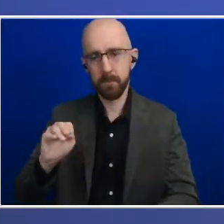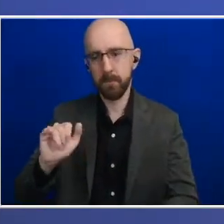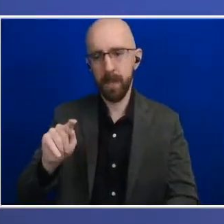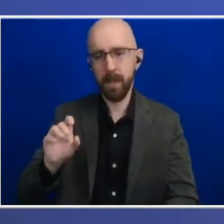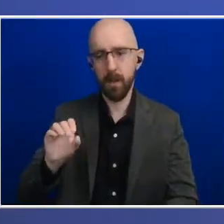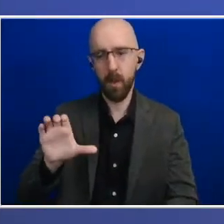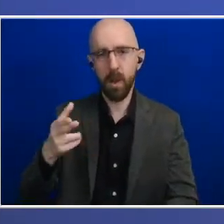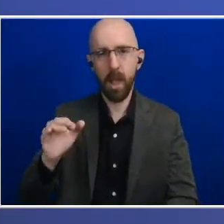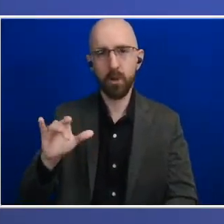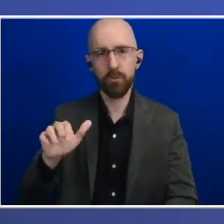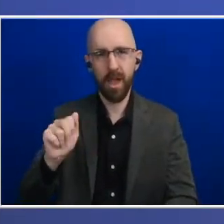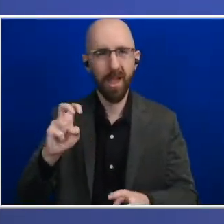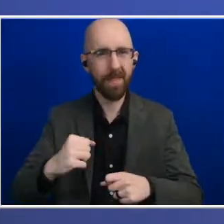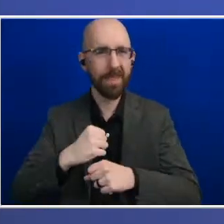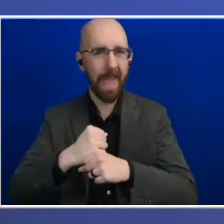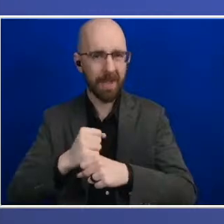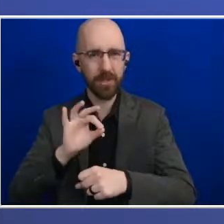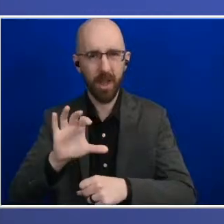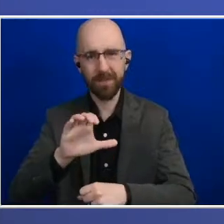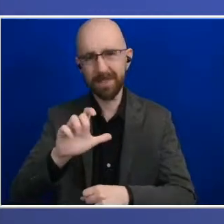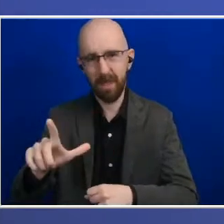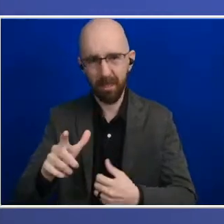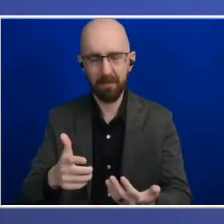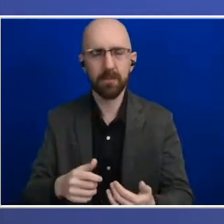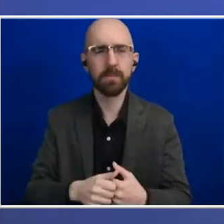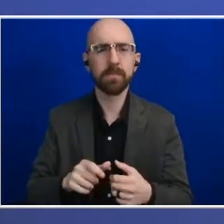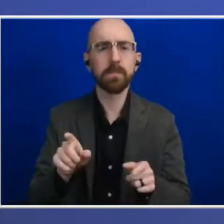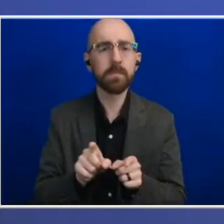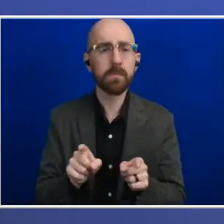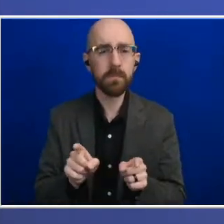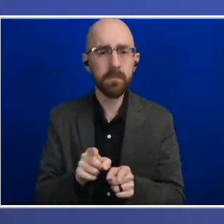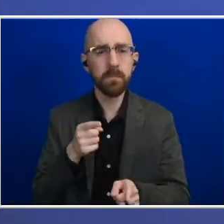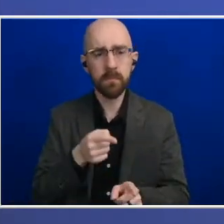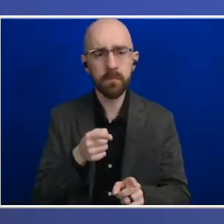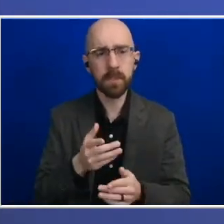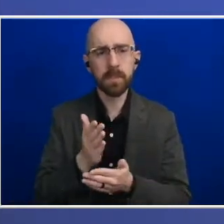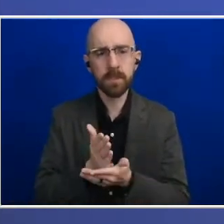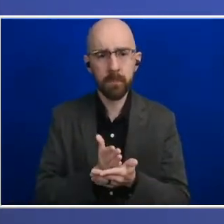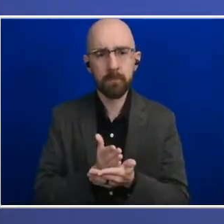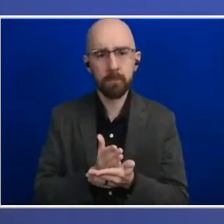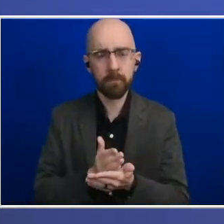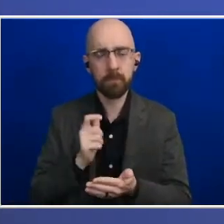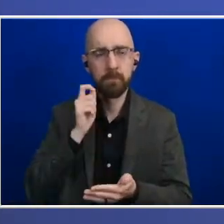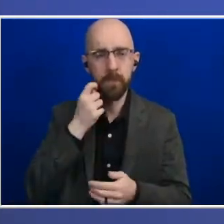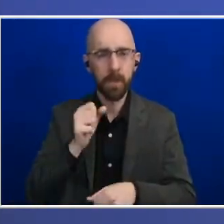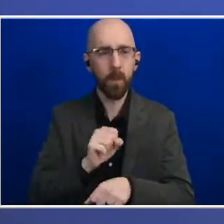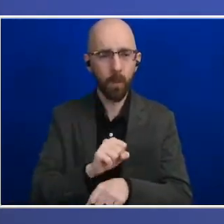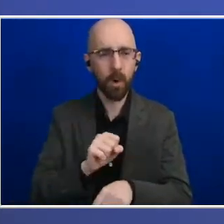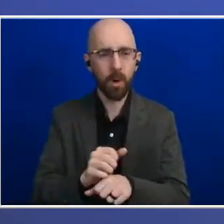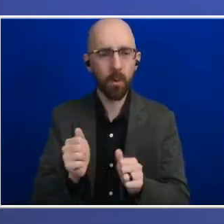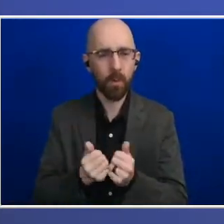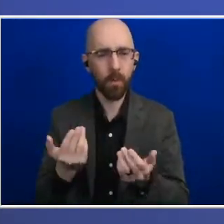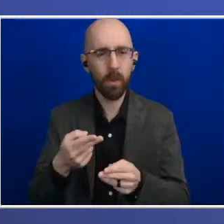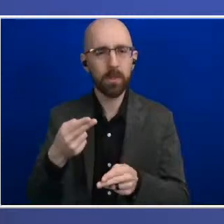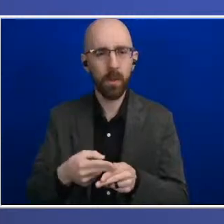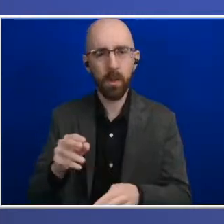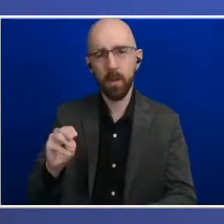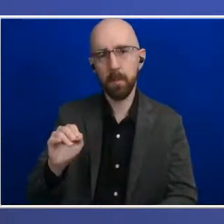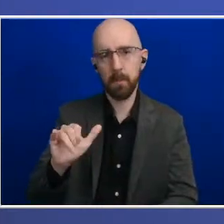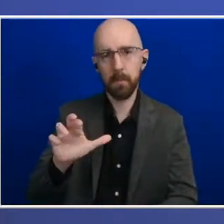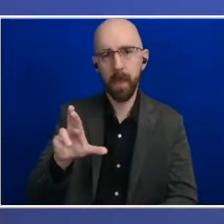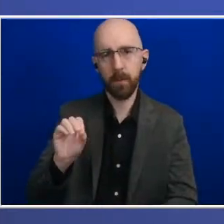factories of the cell. And also there's some neat work being done with what are called microRNAs, which are very